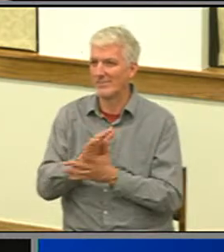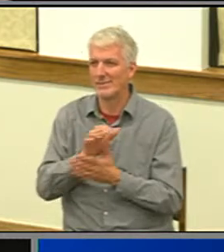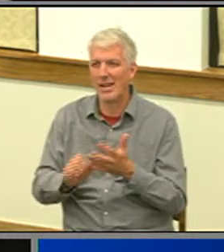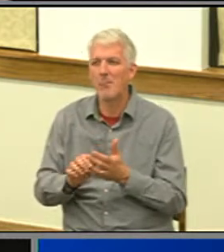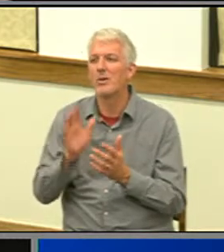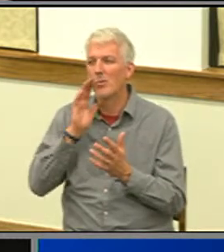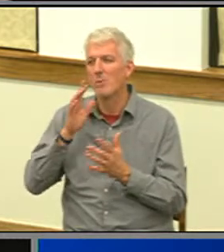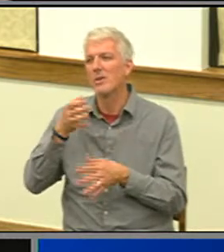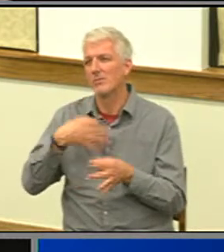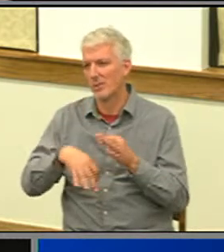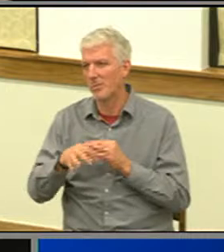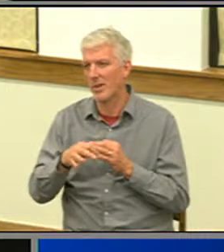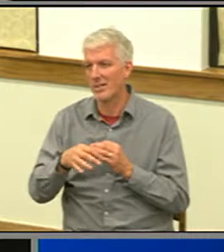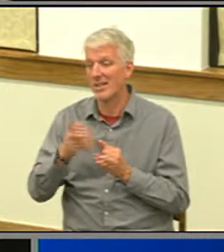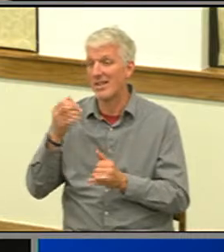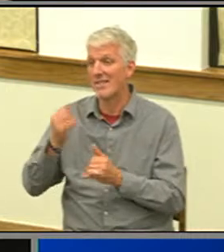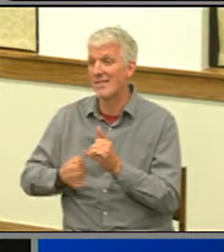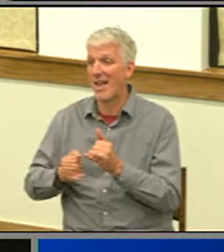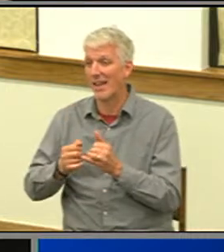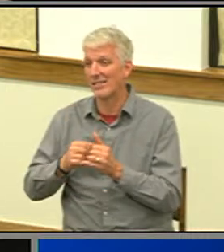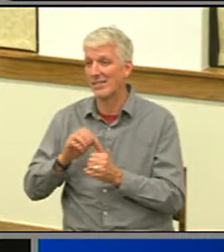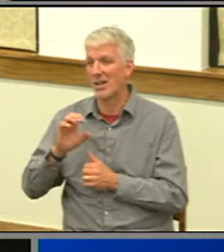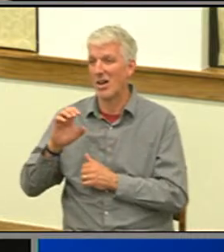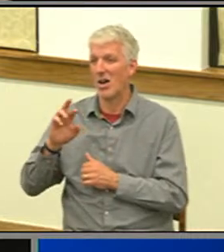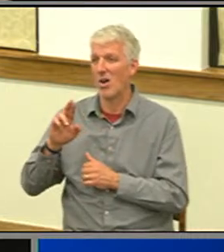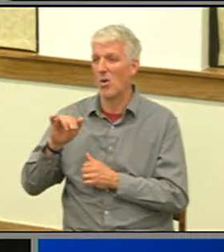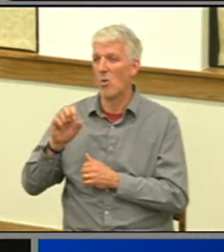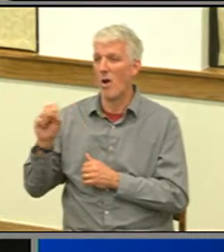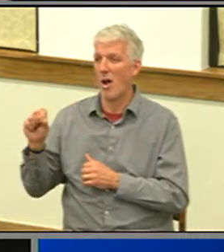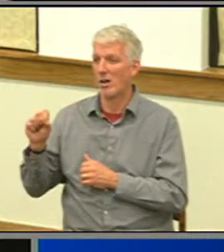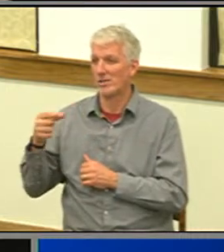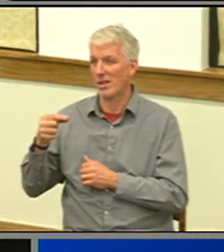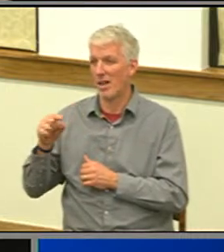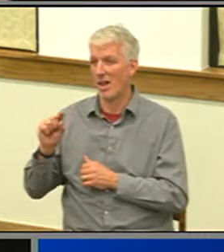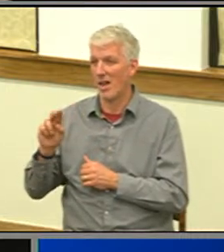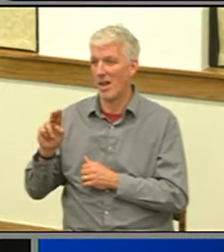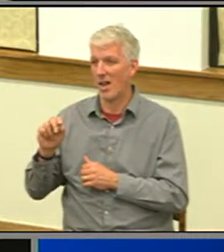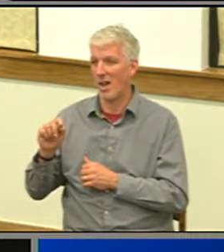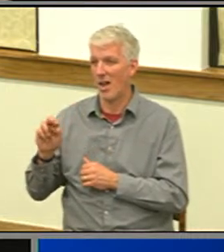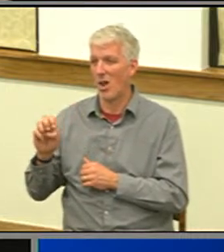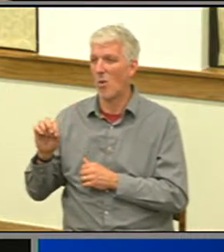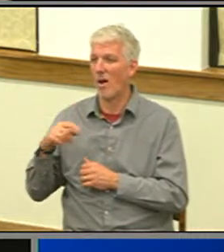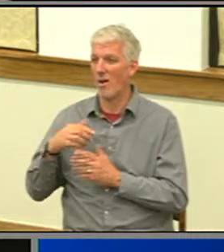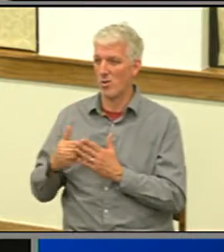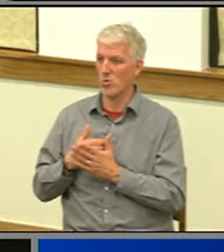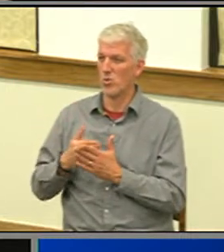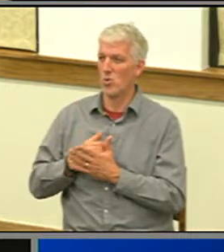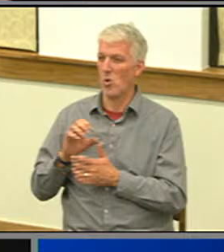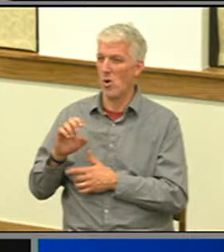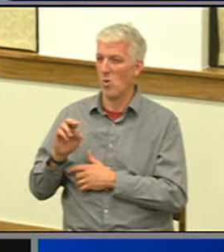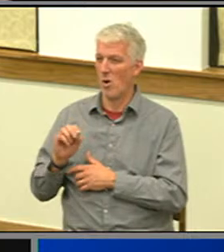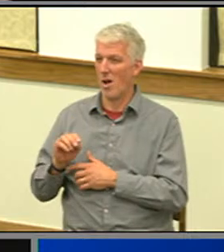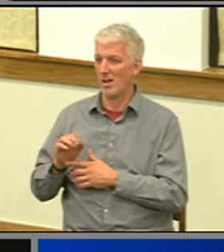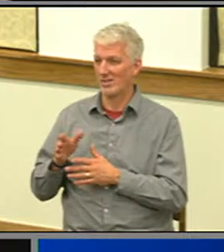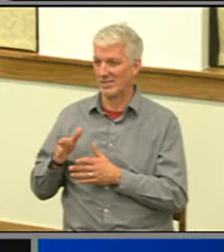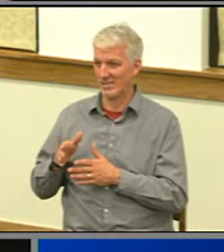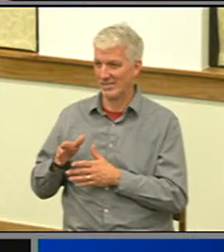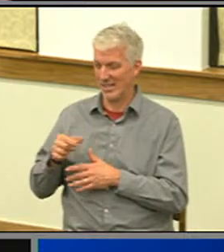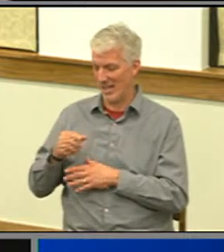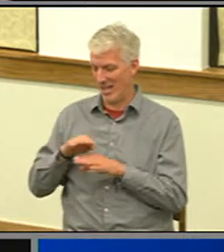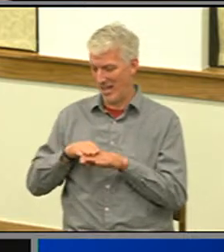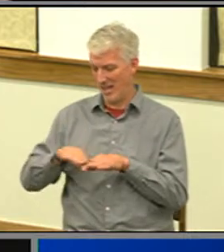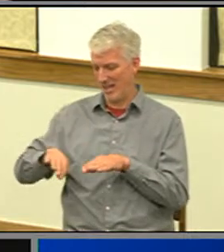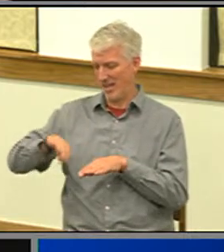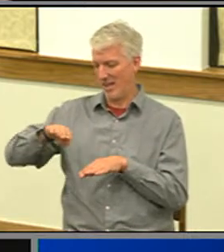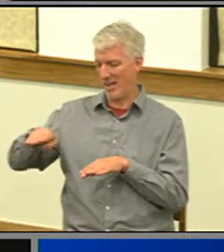replaced. Lastly, cross gutters. I believe there's only one location where a new cross gutter will be